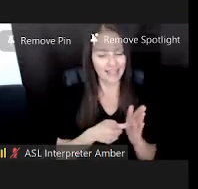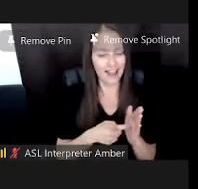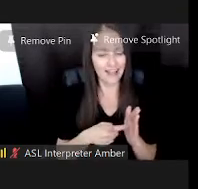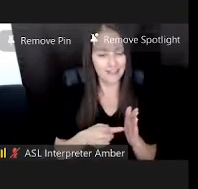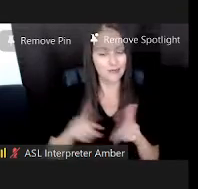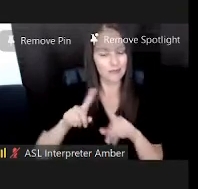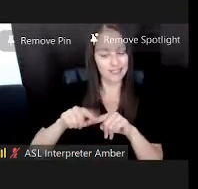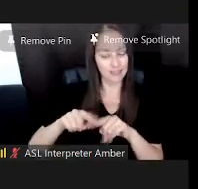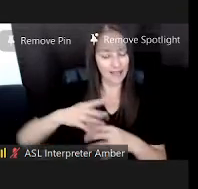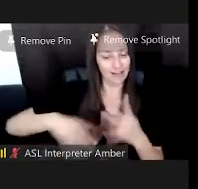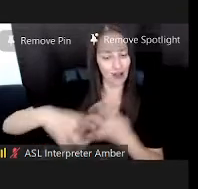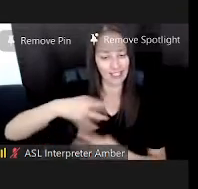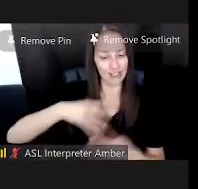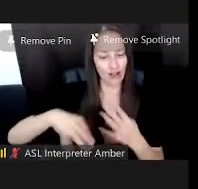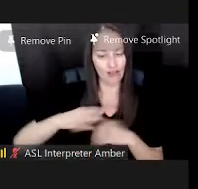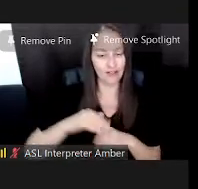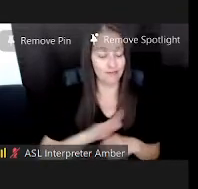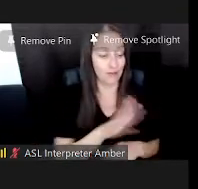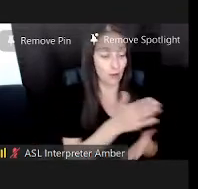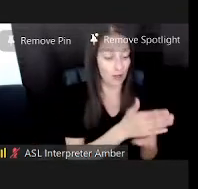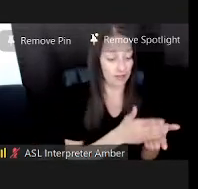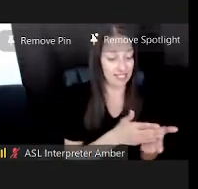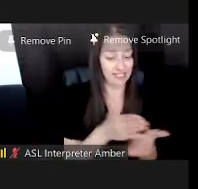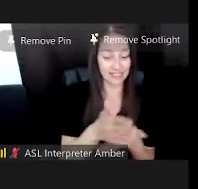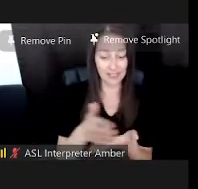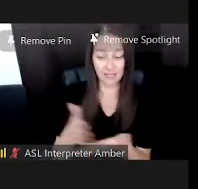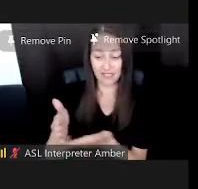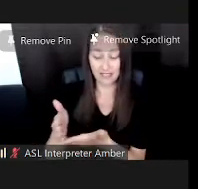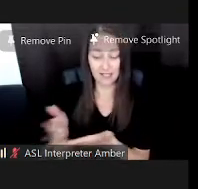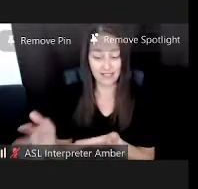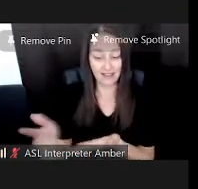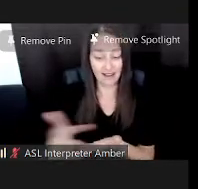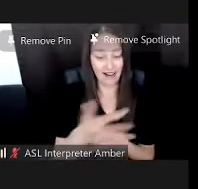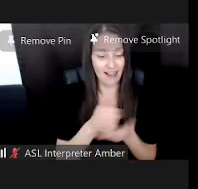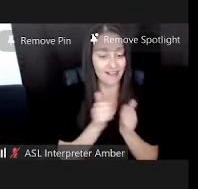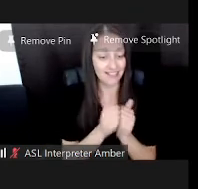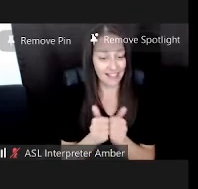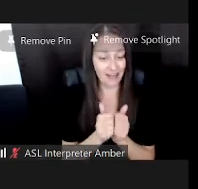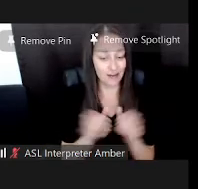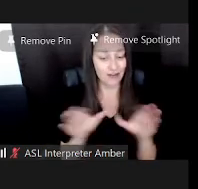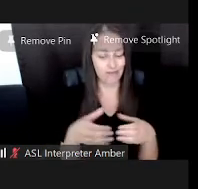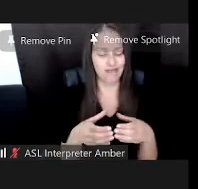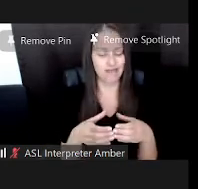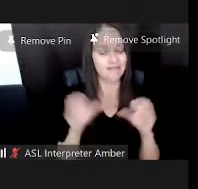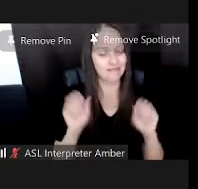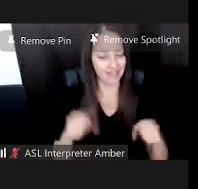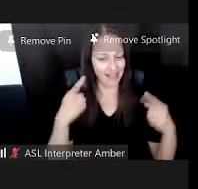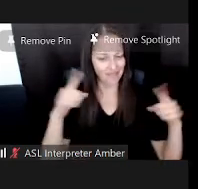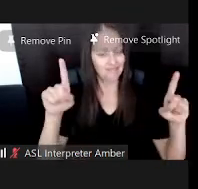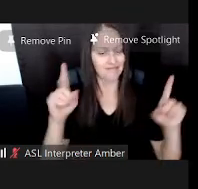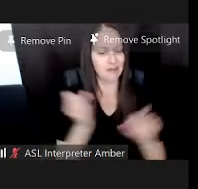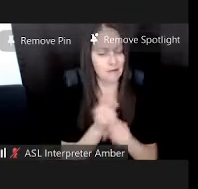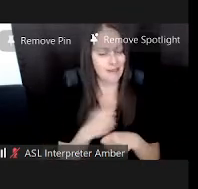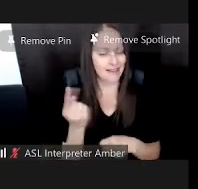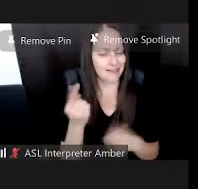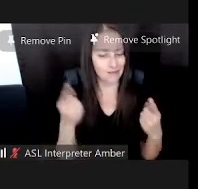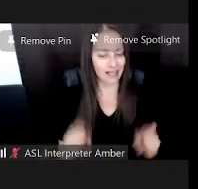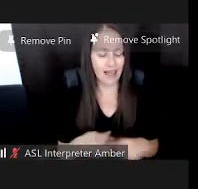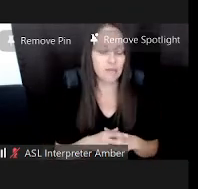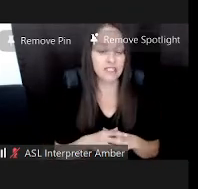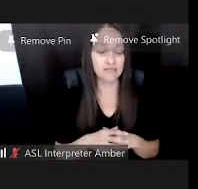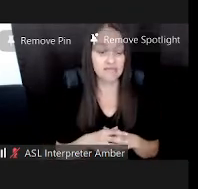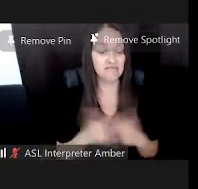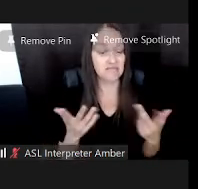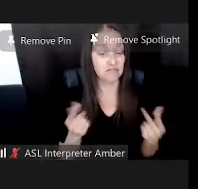piece, that person has a piece. If we come together, we can still make something happen. So for us, we created an online